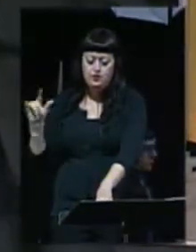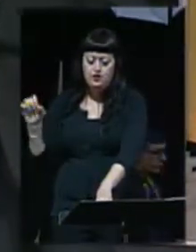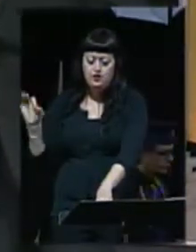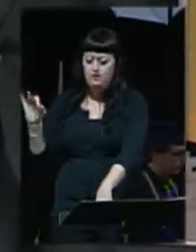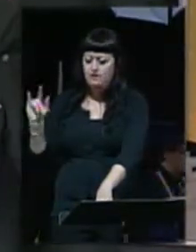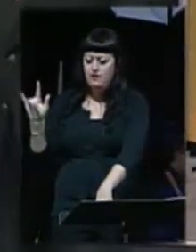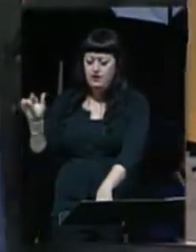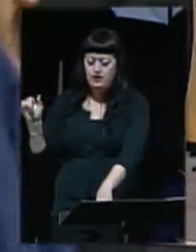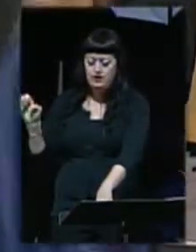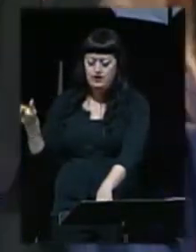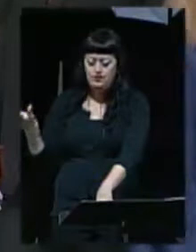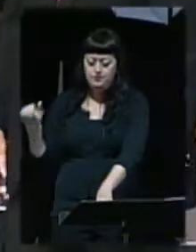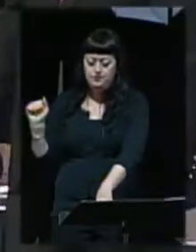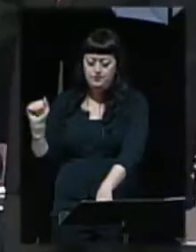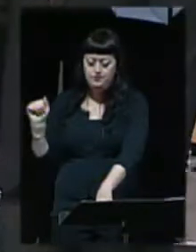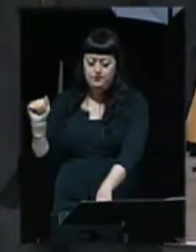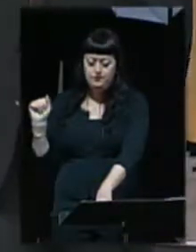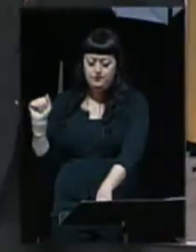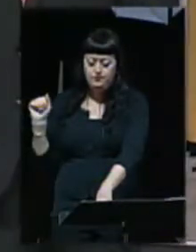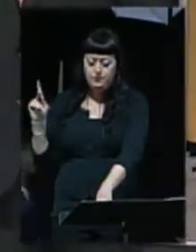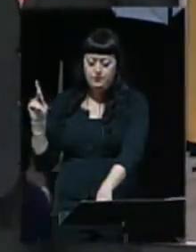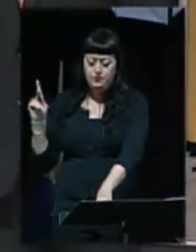Gabrielle Philly.